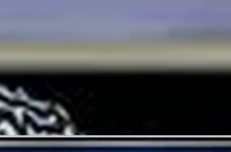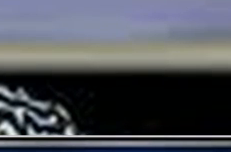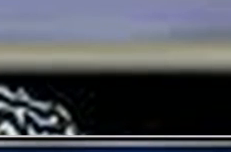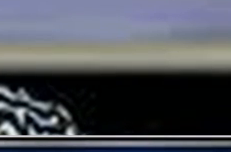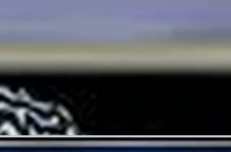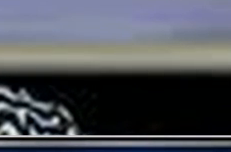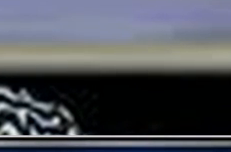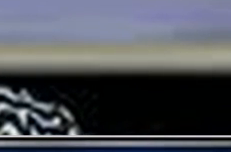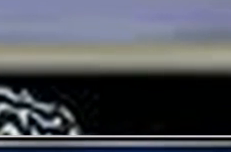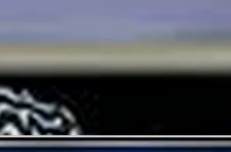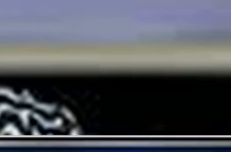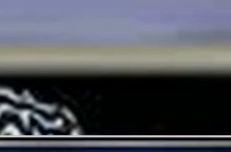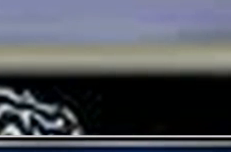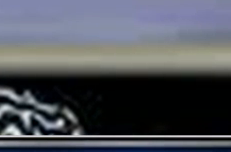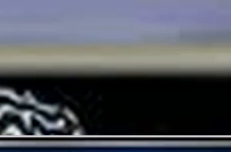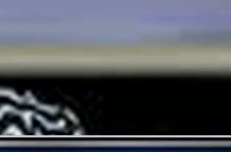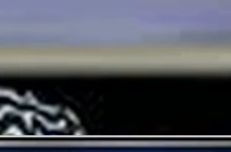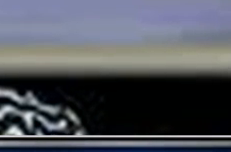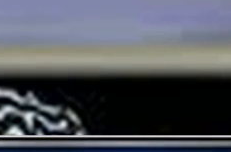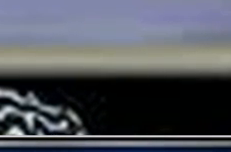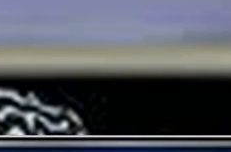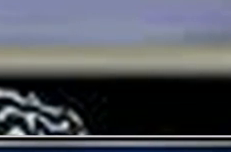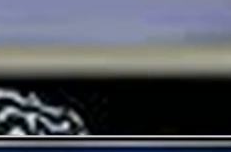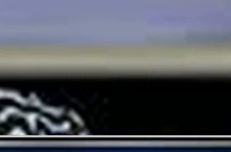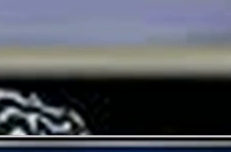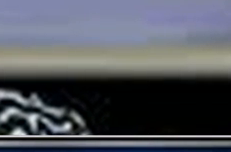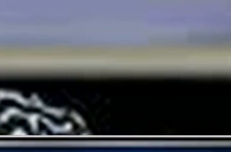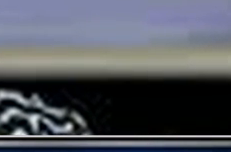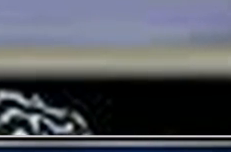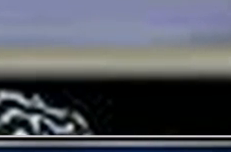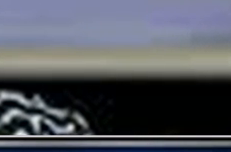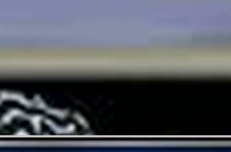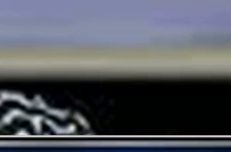in order to cope with COVID-19 related environments. Glenn Barth, SKN Newsline.